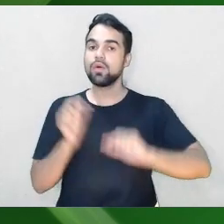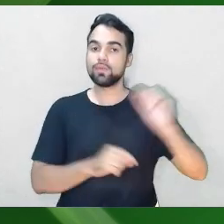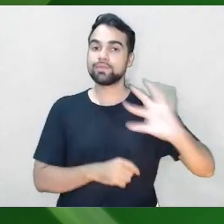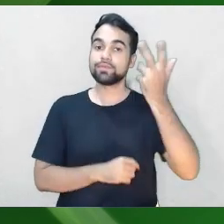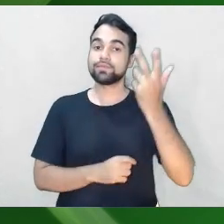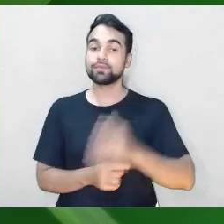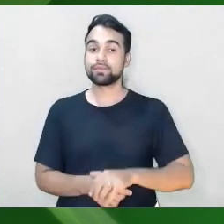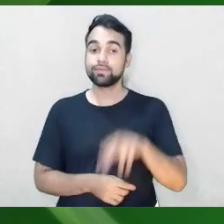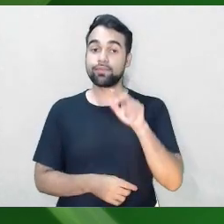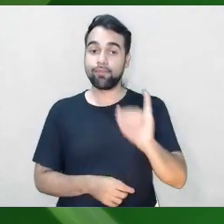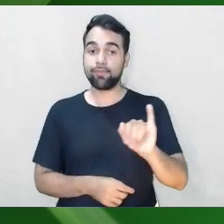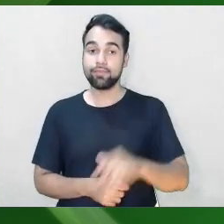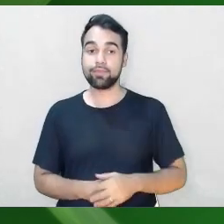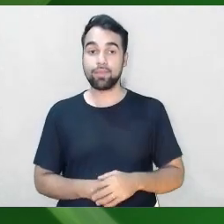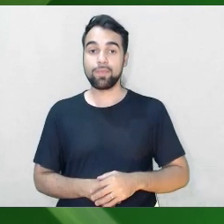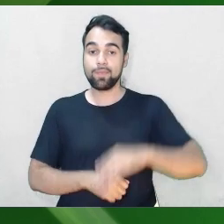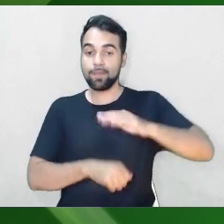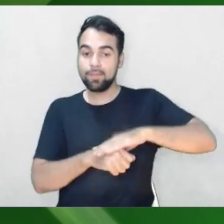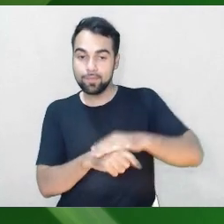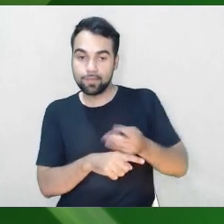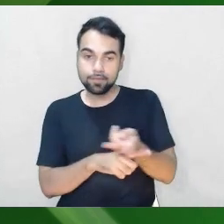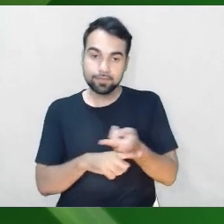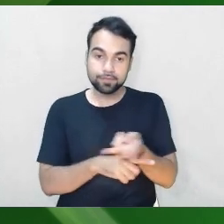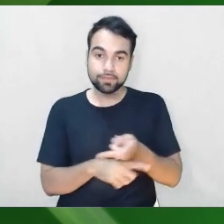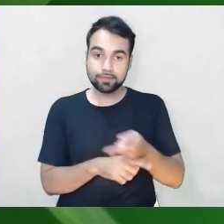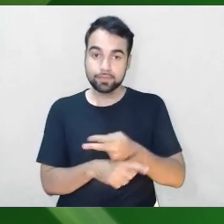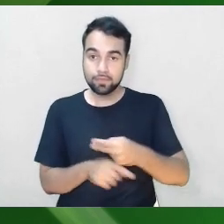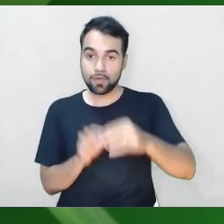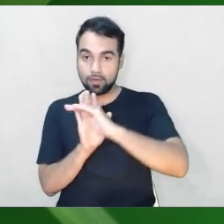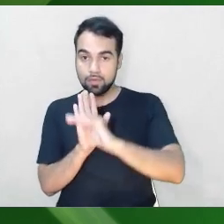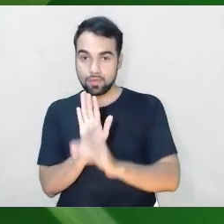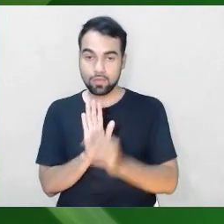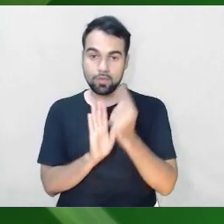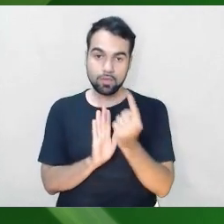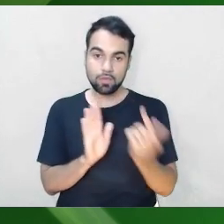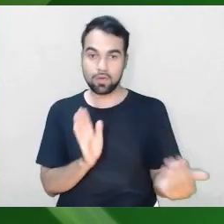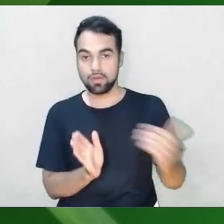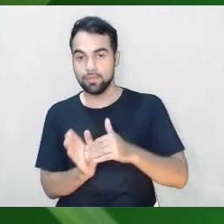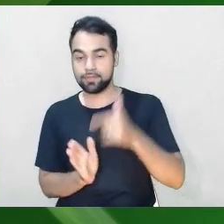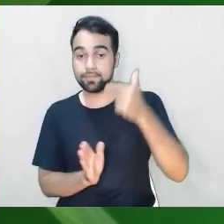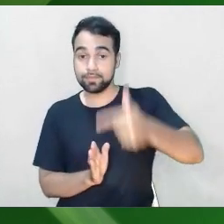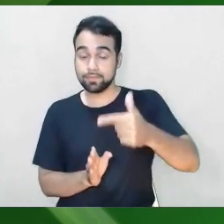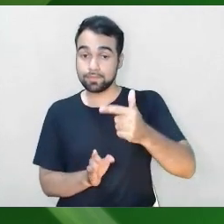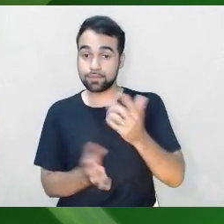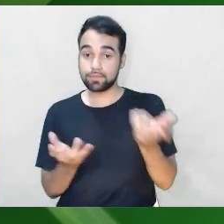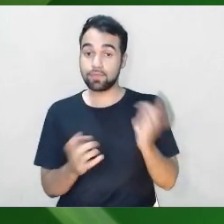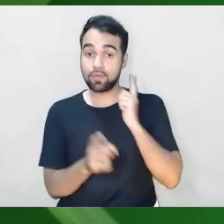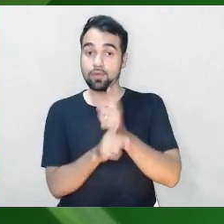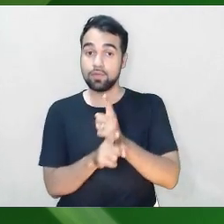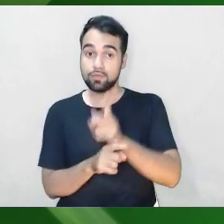What happened? And it starts to, for example, look through layers 1 to 7, looking for a